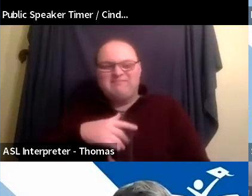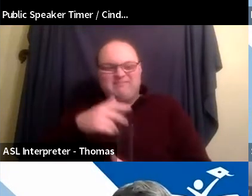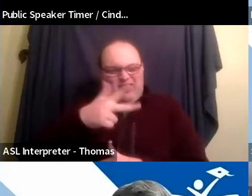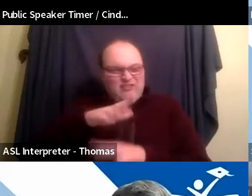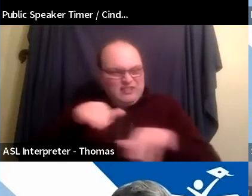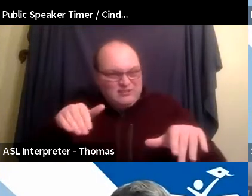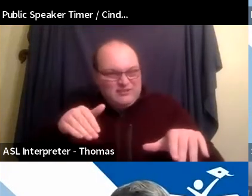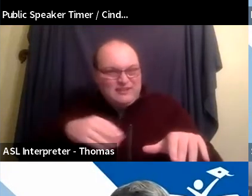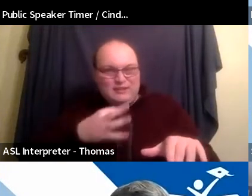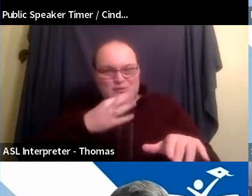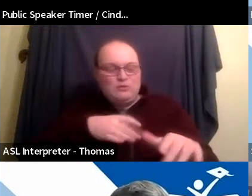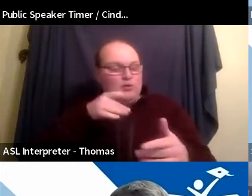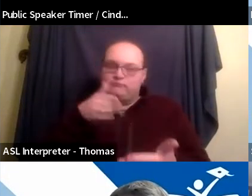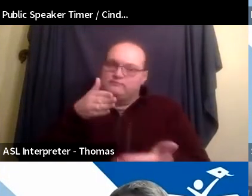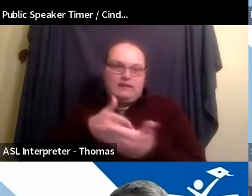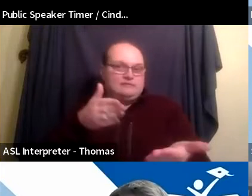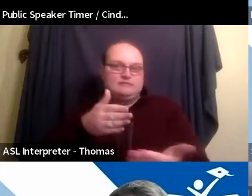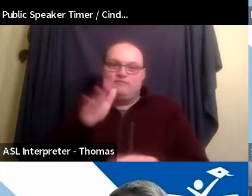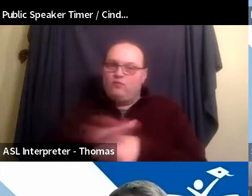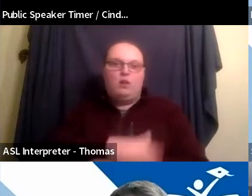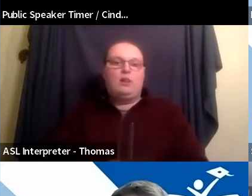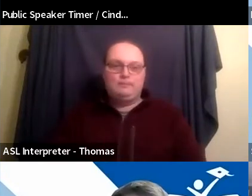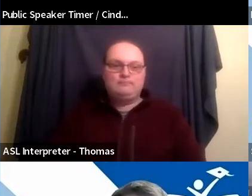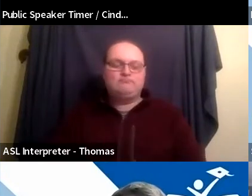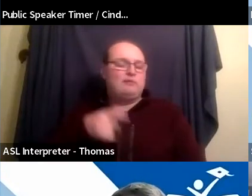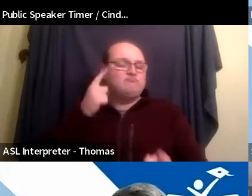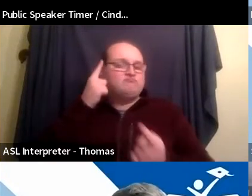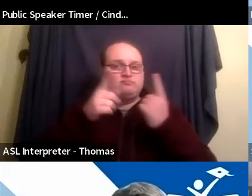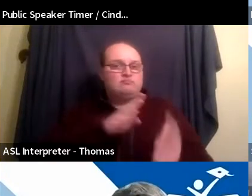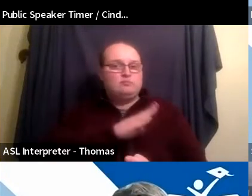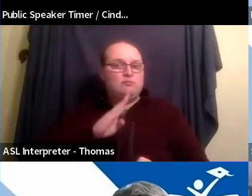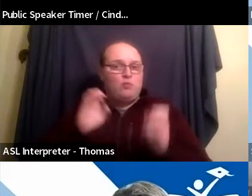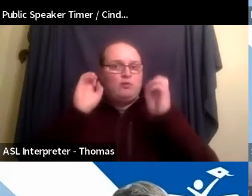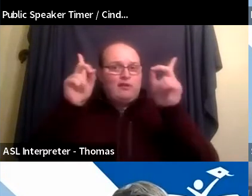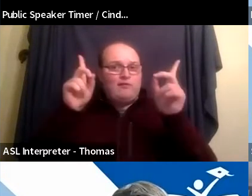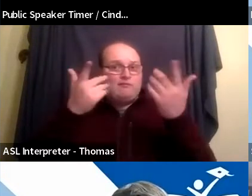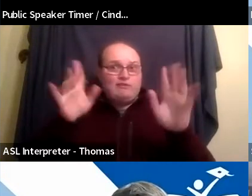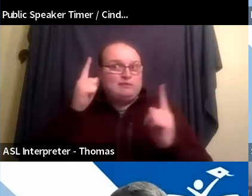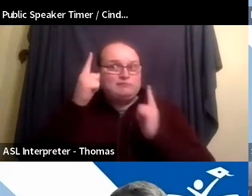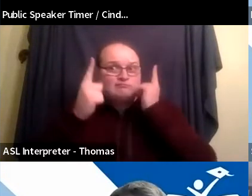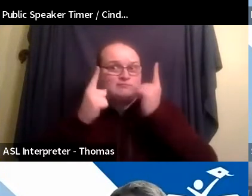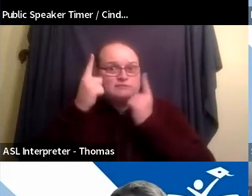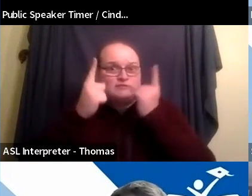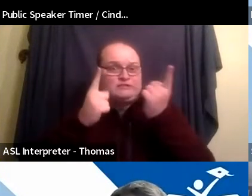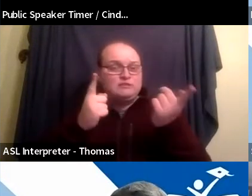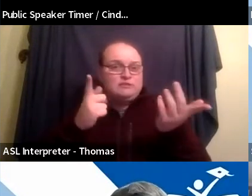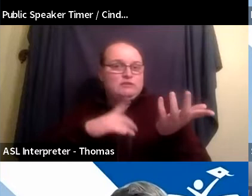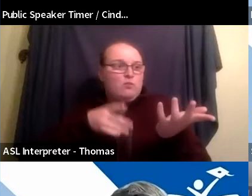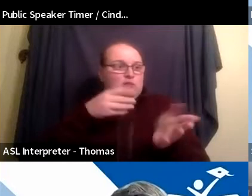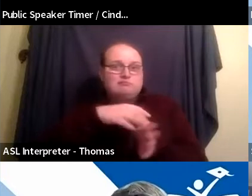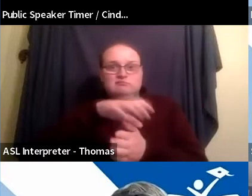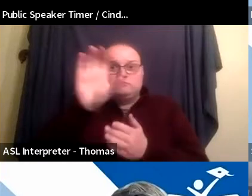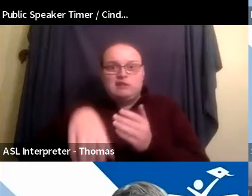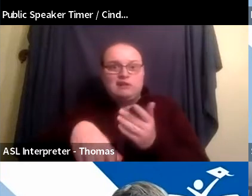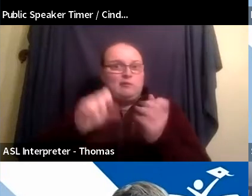strictly opposed to it. I am wondering, has the Board of Education actually considered what the ramifications